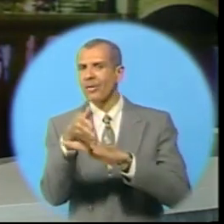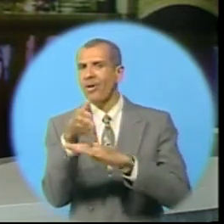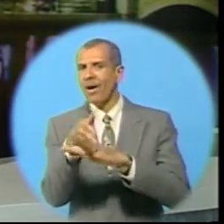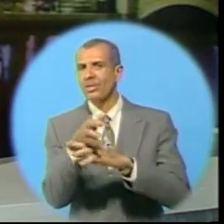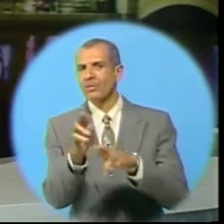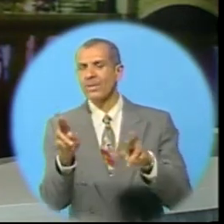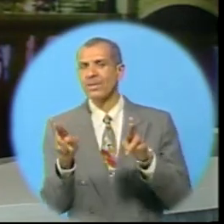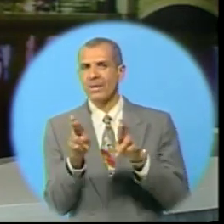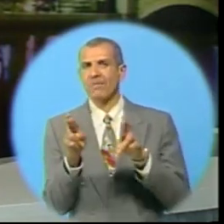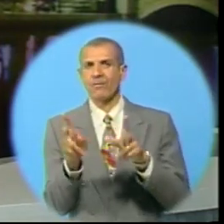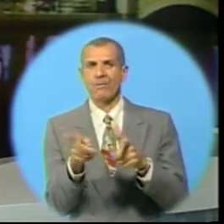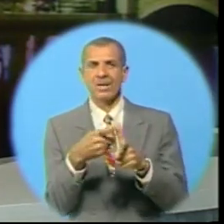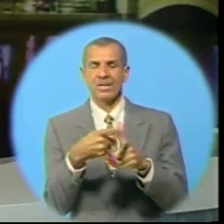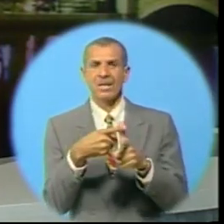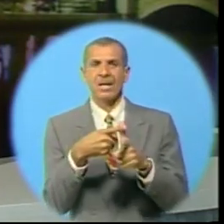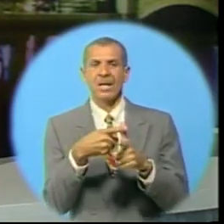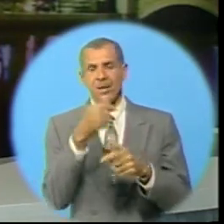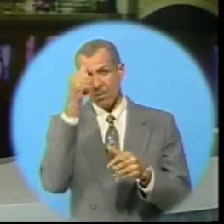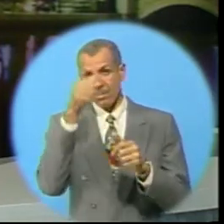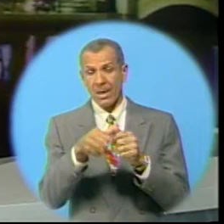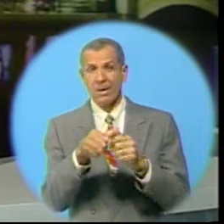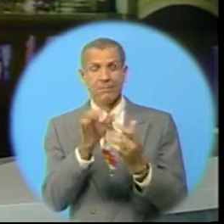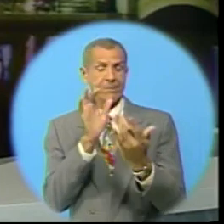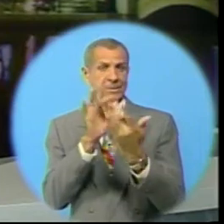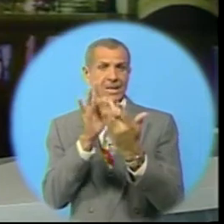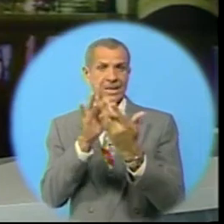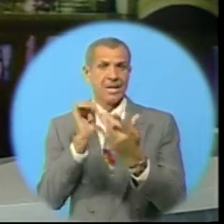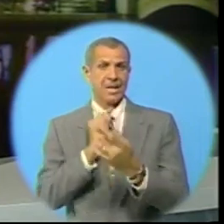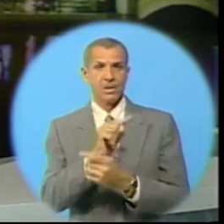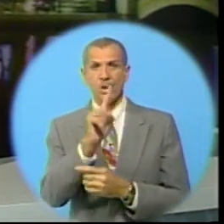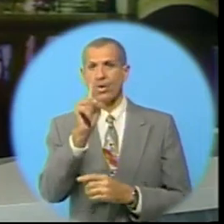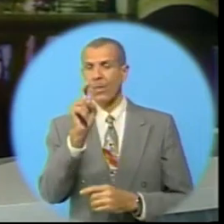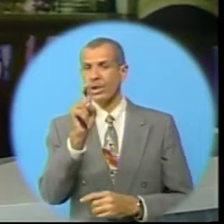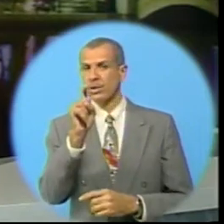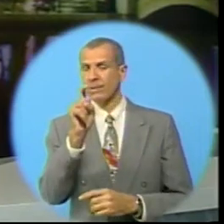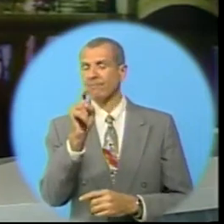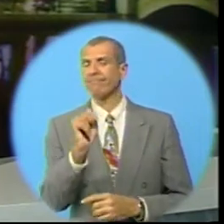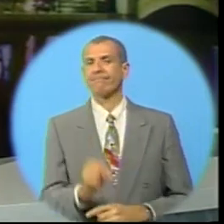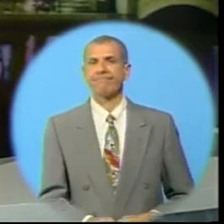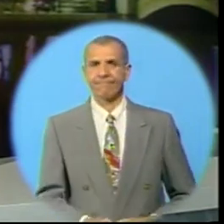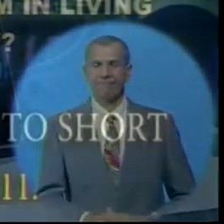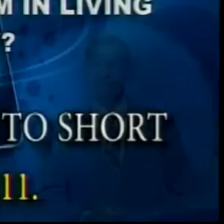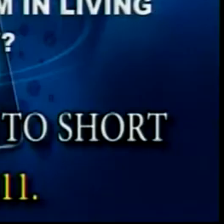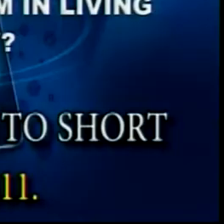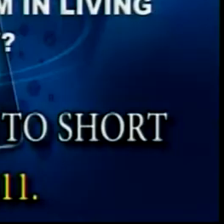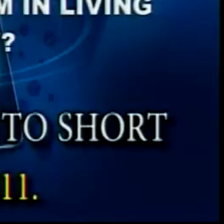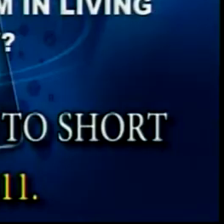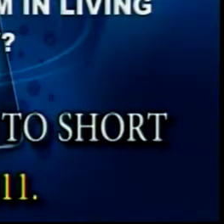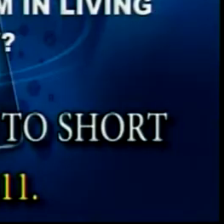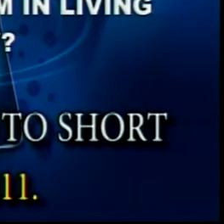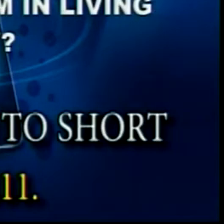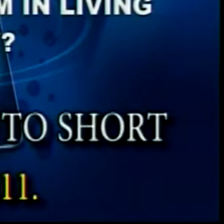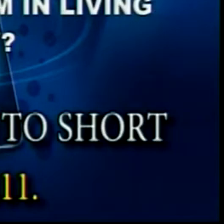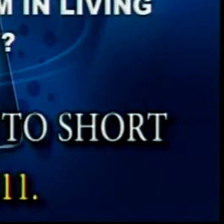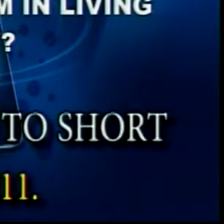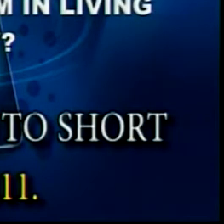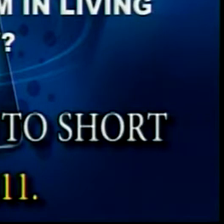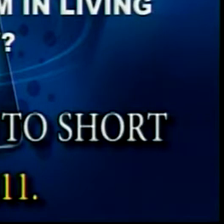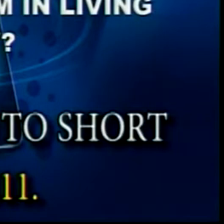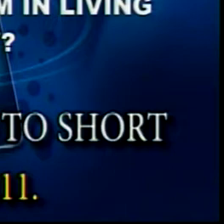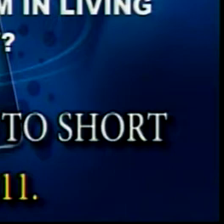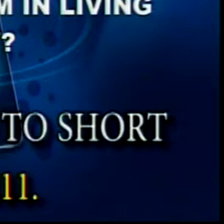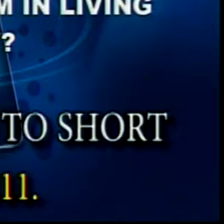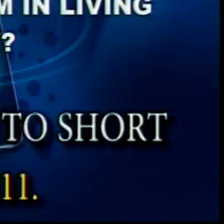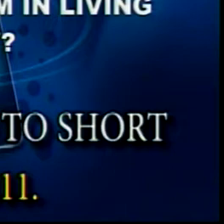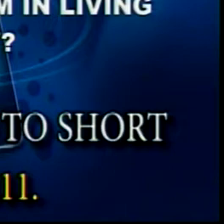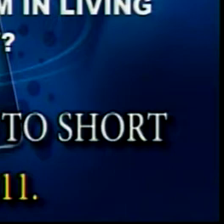headlines across the region. But first, a reminder that we want to hear from you on this question. Do you believe 2015 is shaping up to be the best year